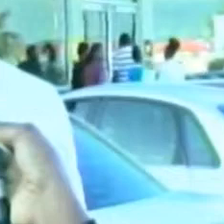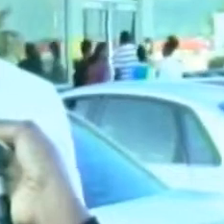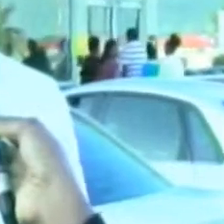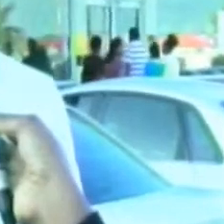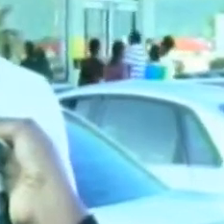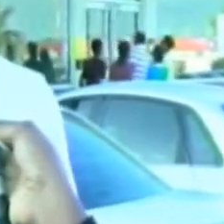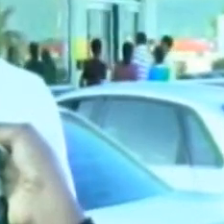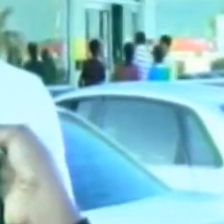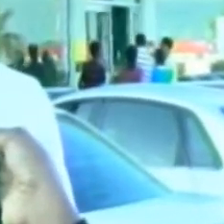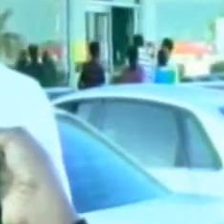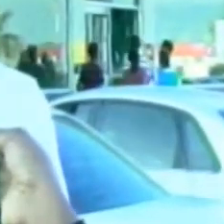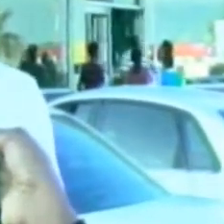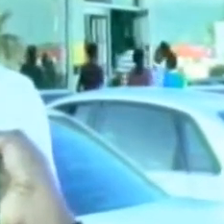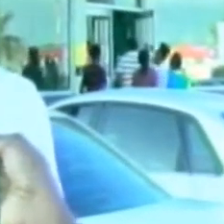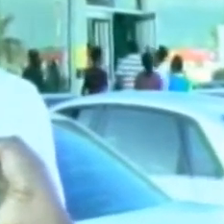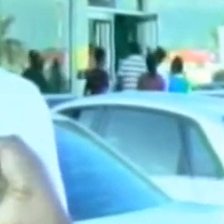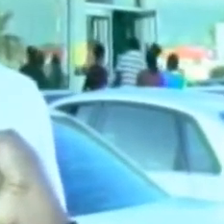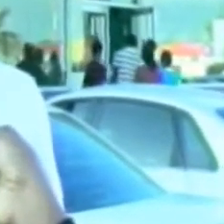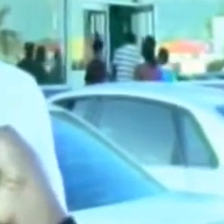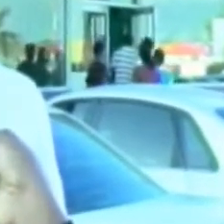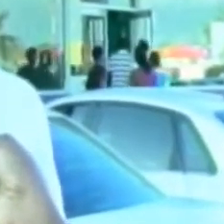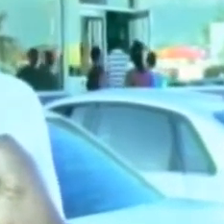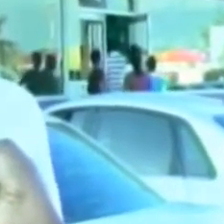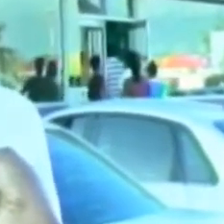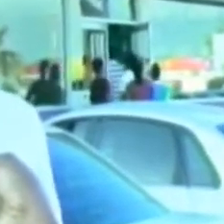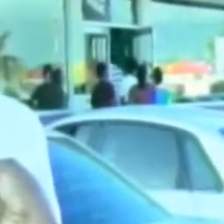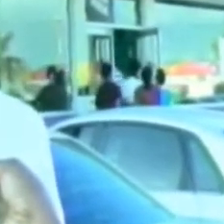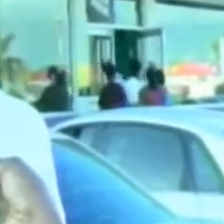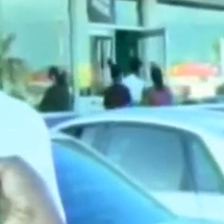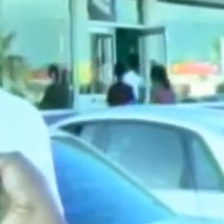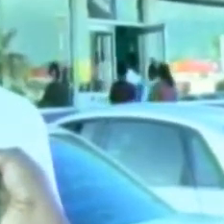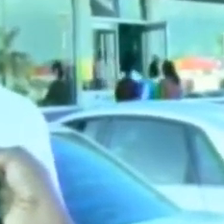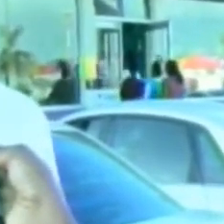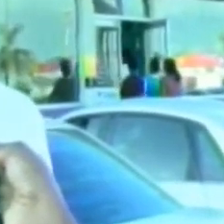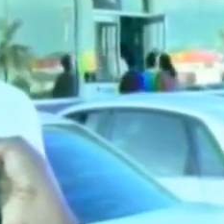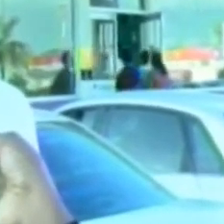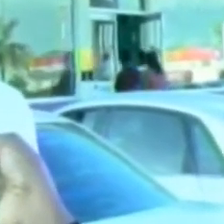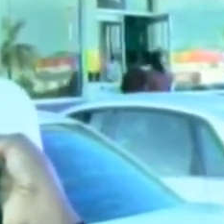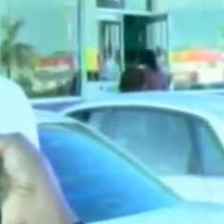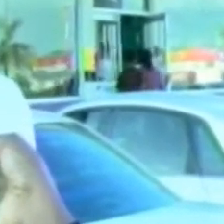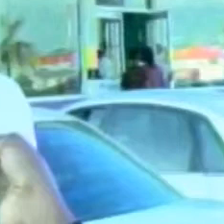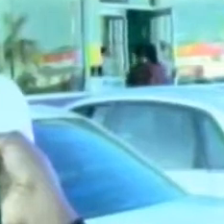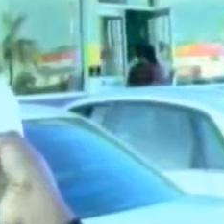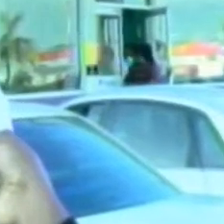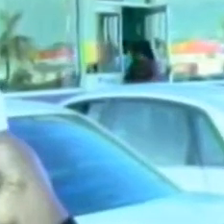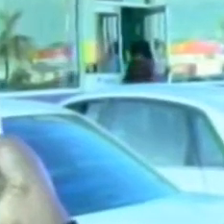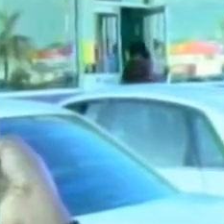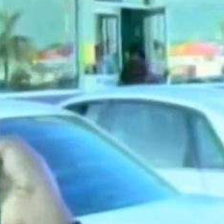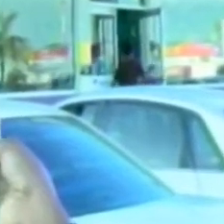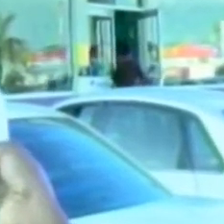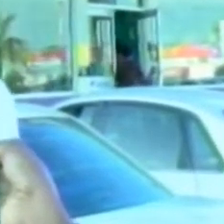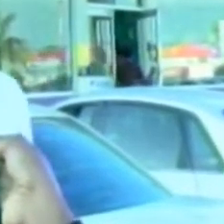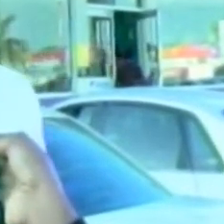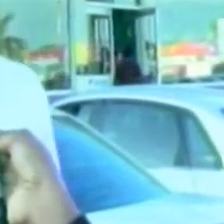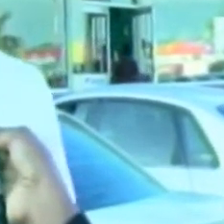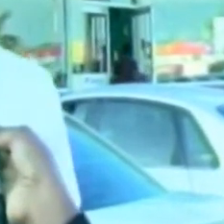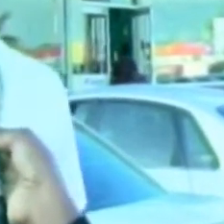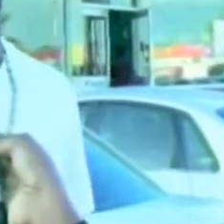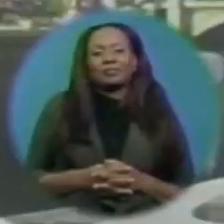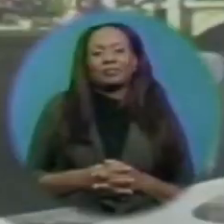can't really kill them, because you know, Bajans wants something free, it can go. So all I can say is kudos to the marketing manager. He did a good